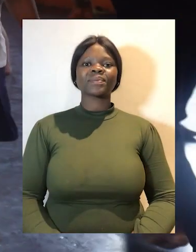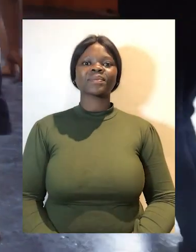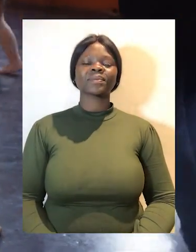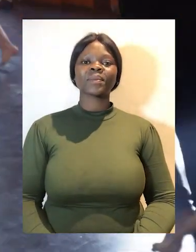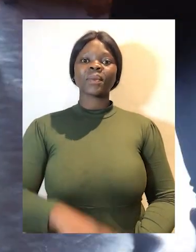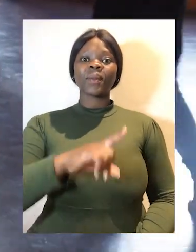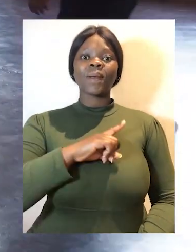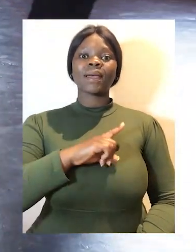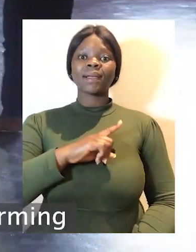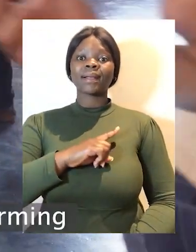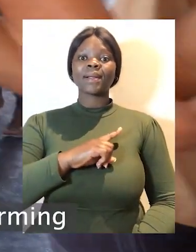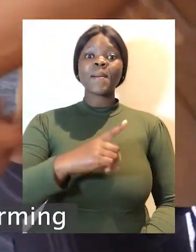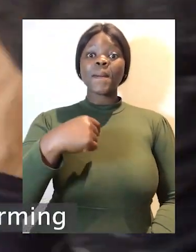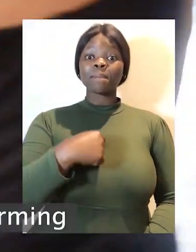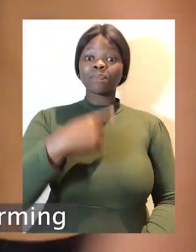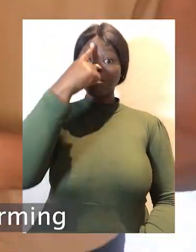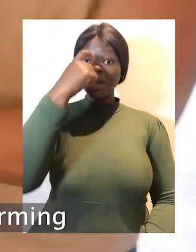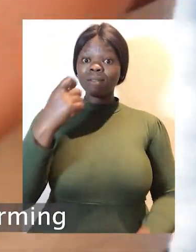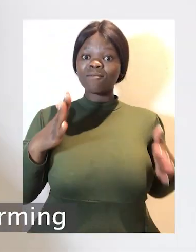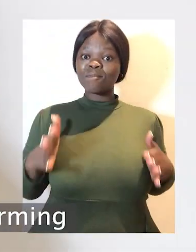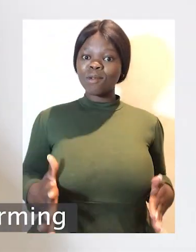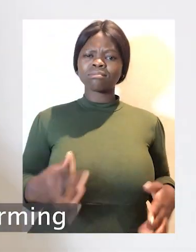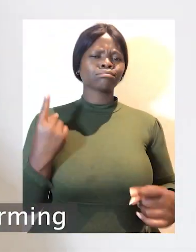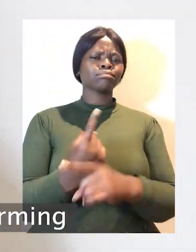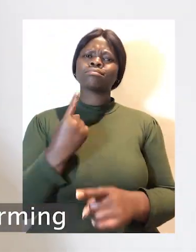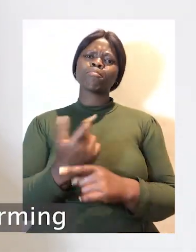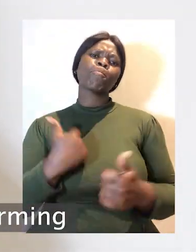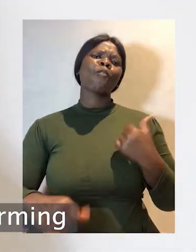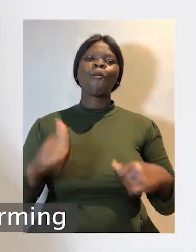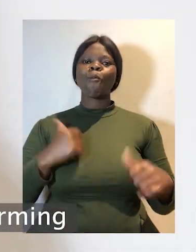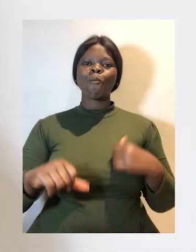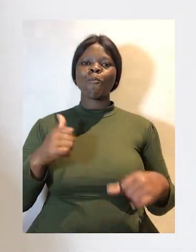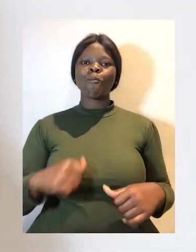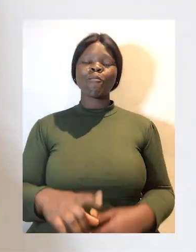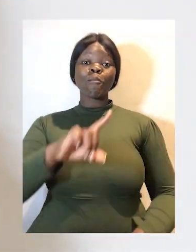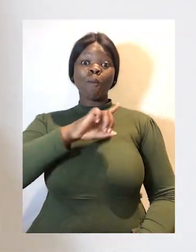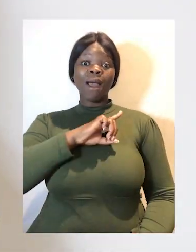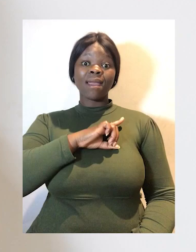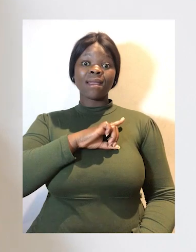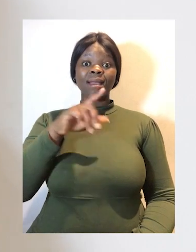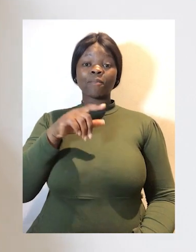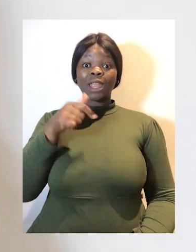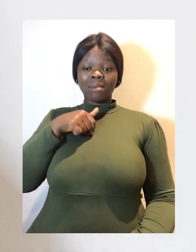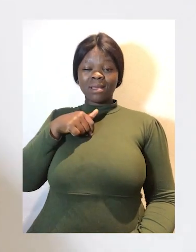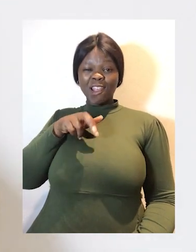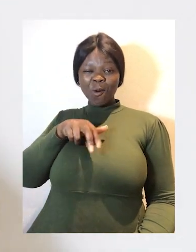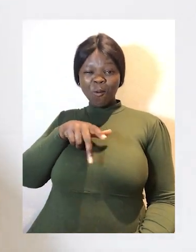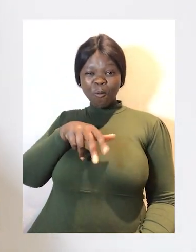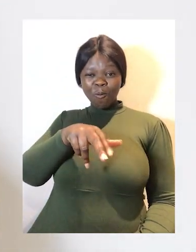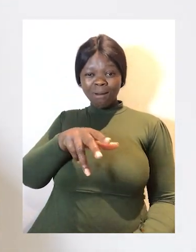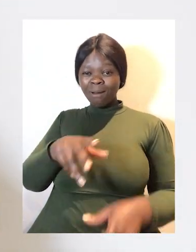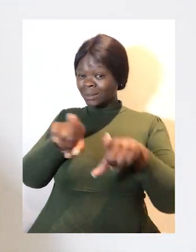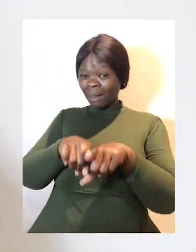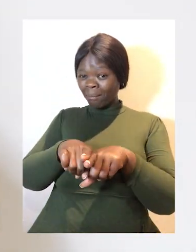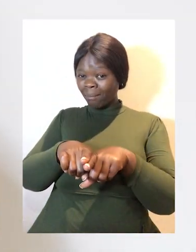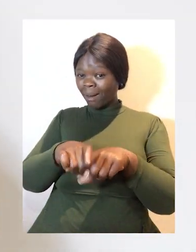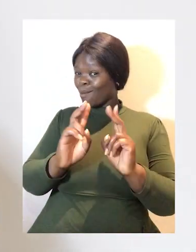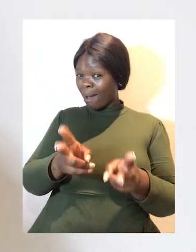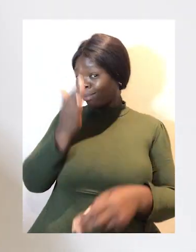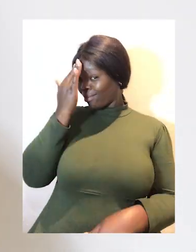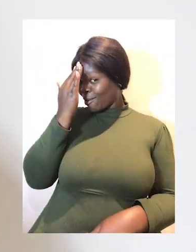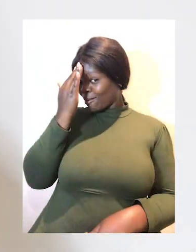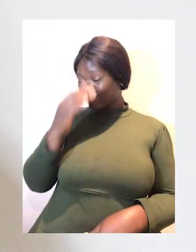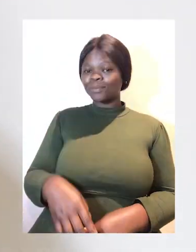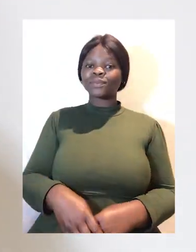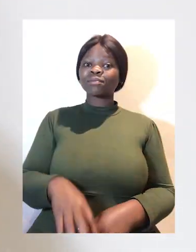body. Because to me, I believe my body is constantly performing. Because the way I walk is not how people